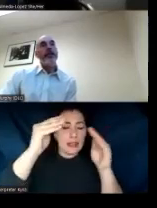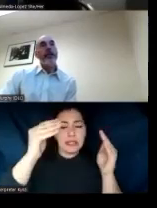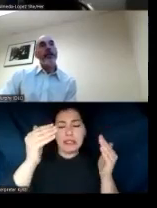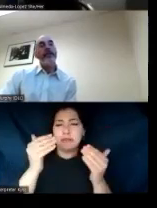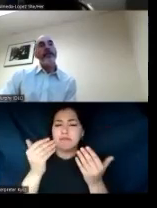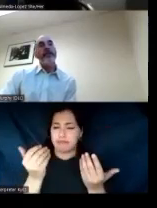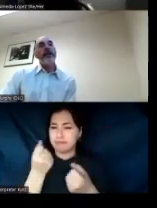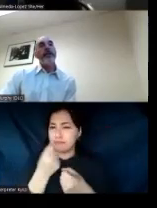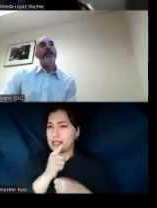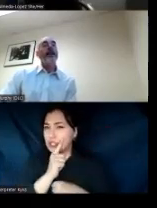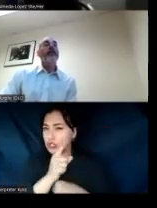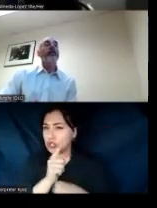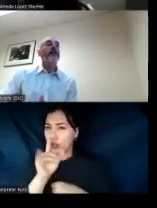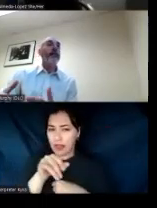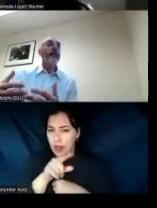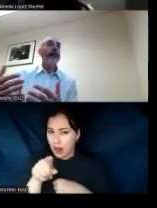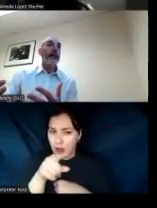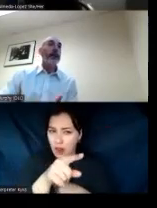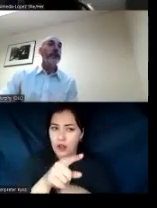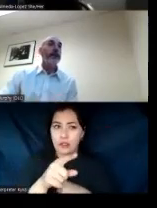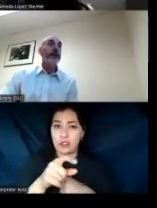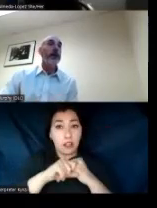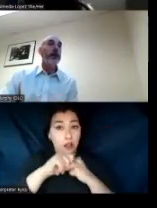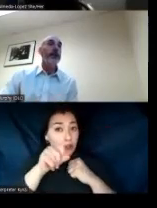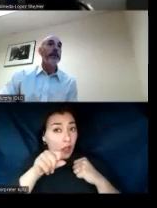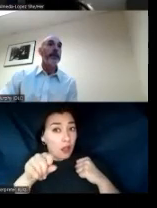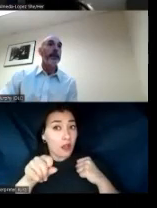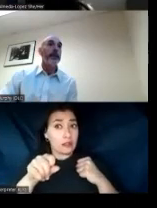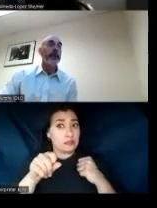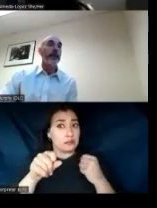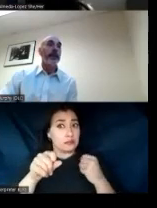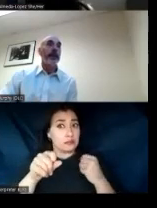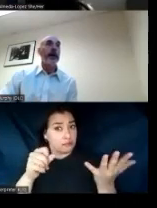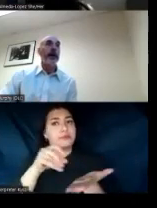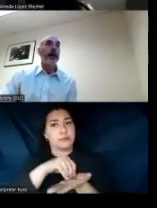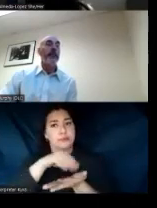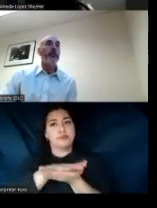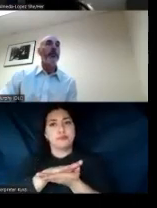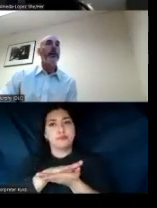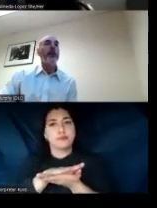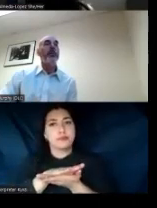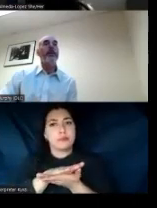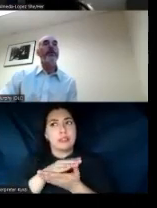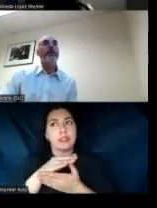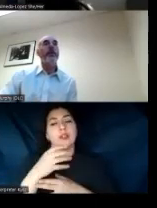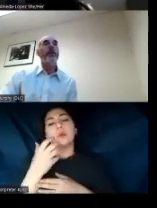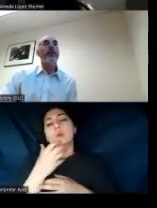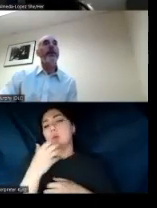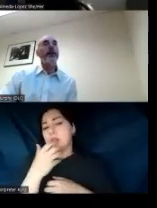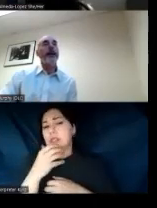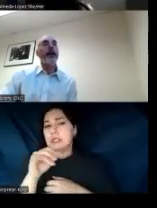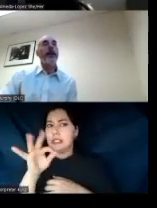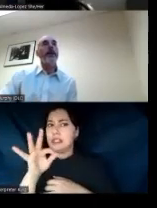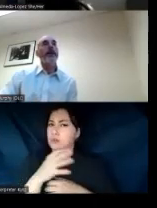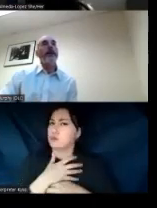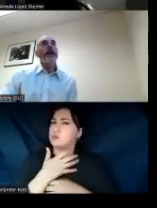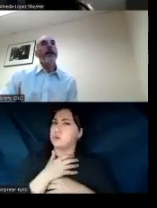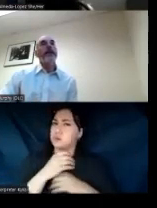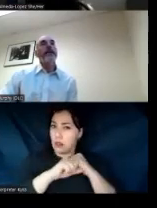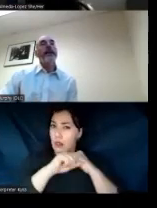And make note of, if it's an exceptionally long distance, we may want to think